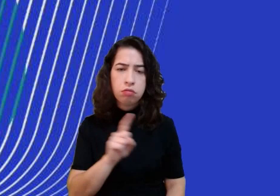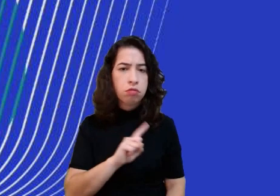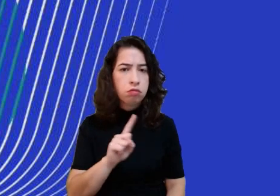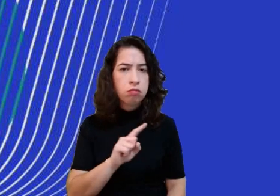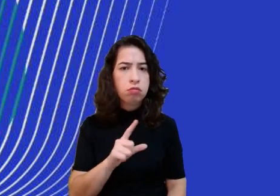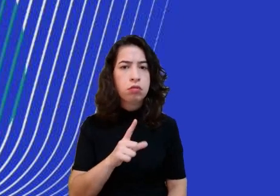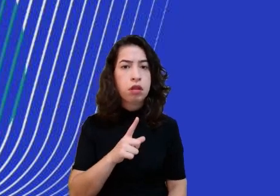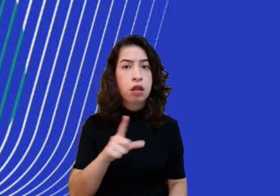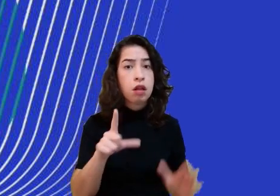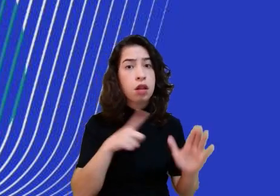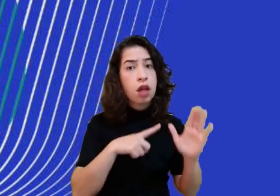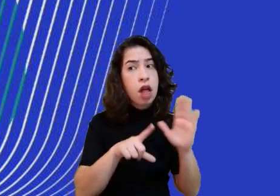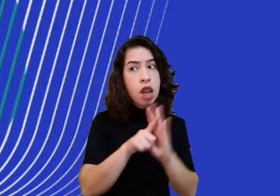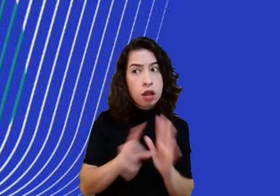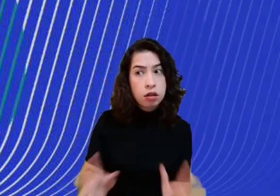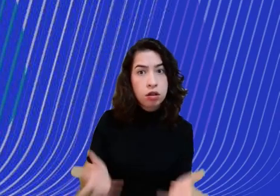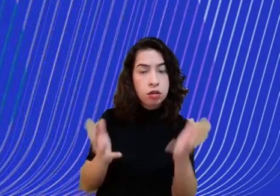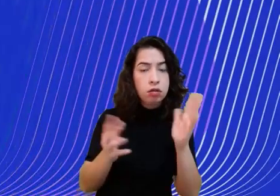of encouragement laws,